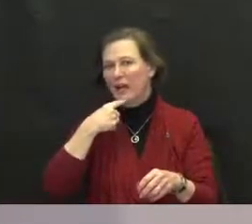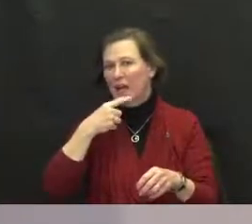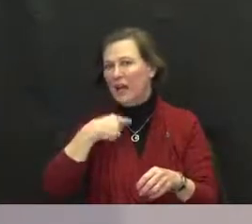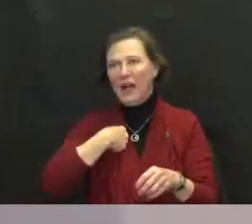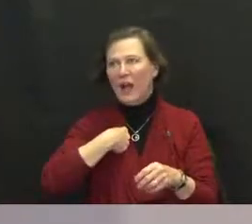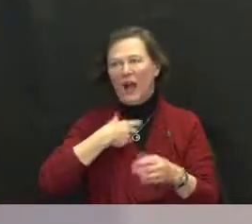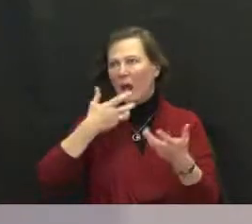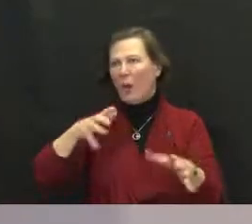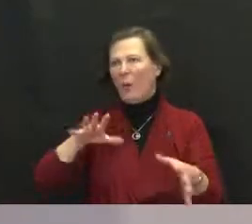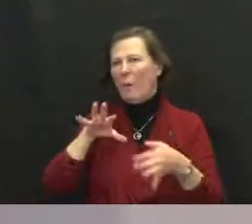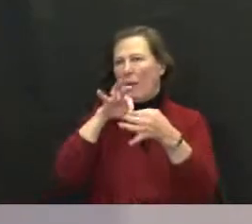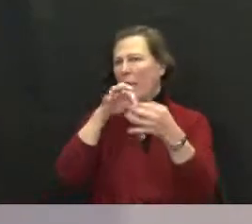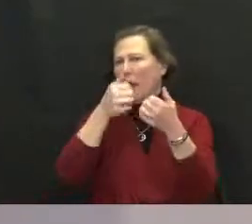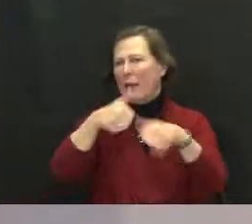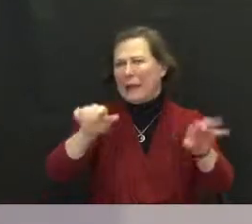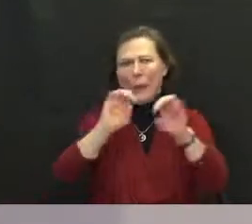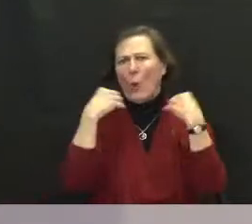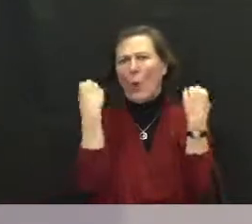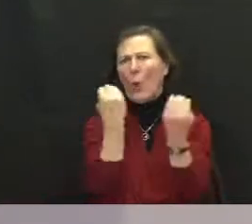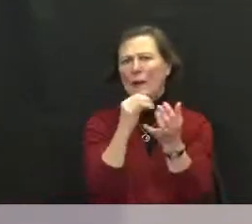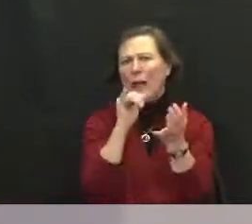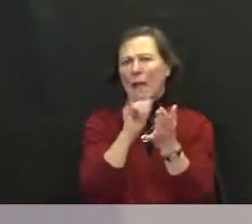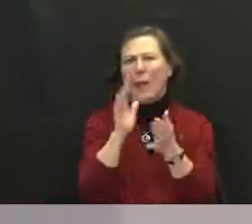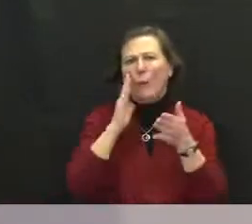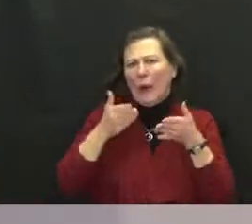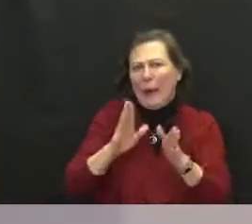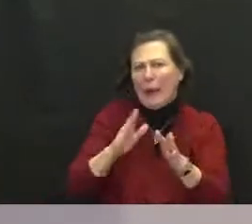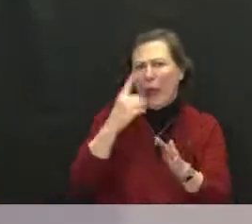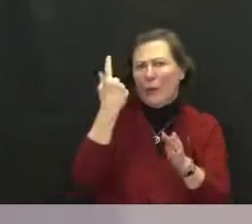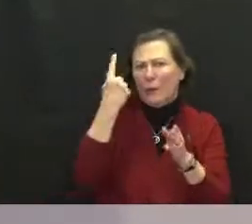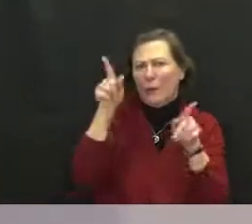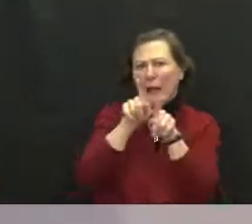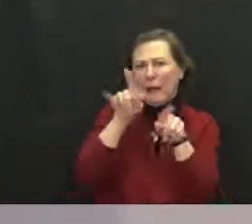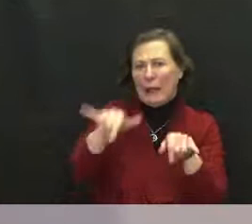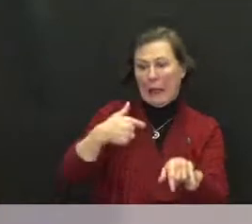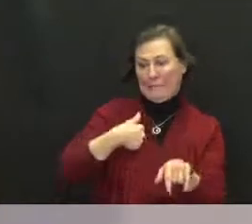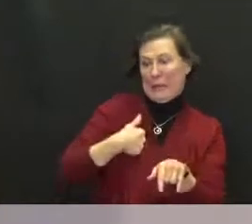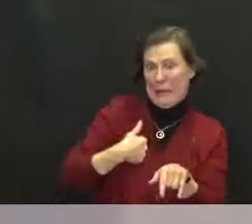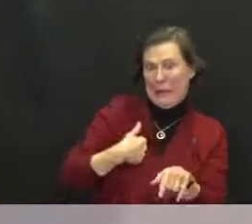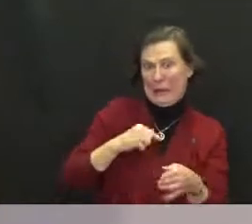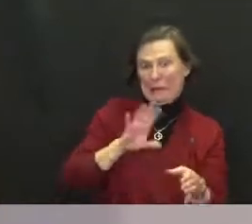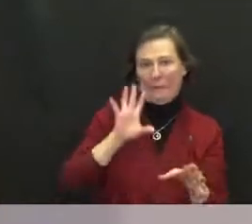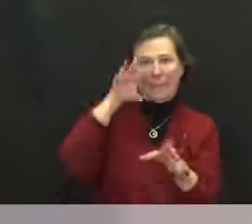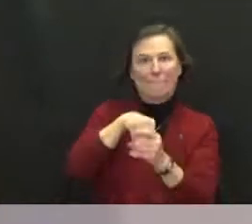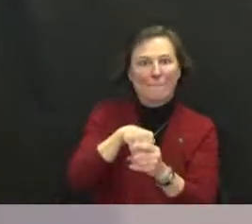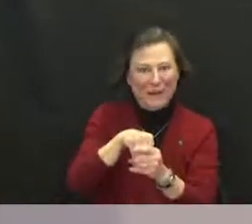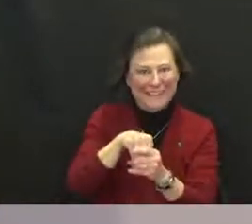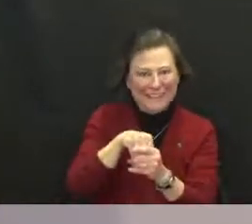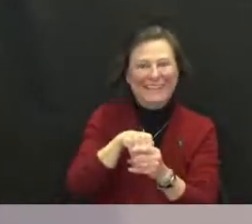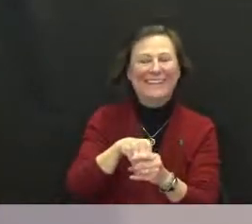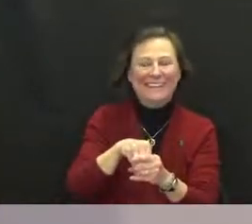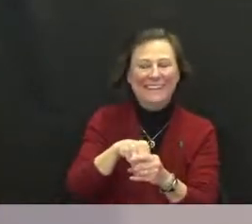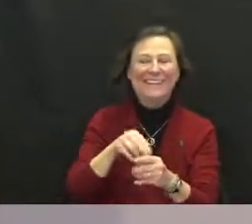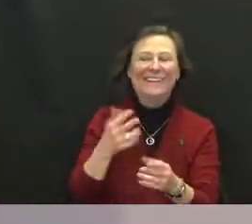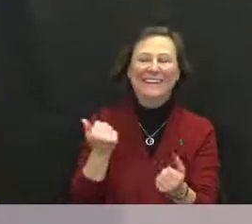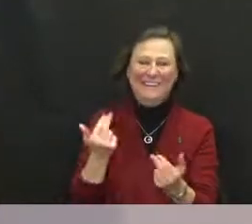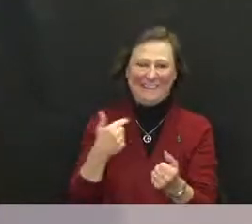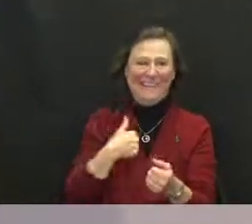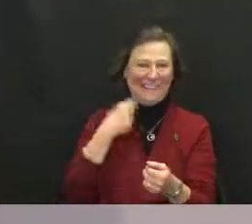any organization that would allow someone like him to be a member. I get that. I think